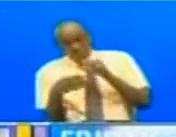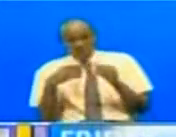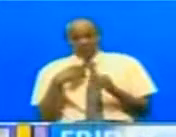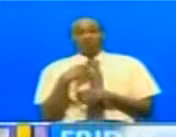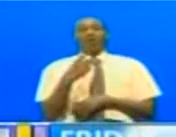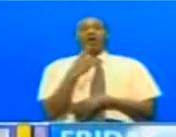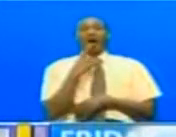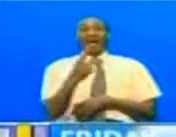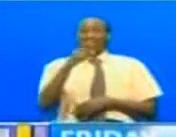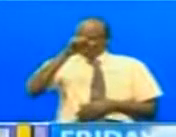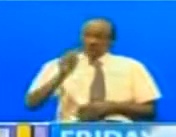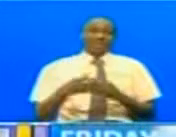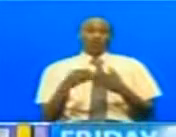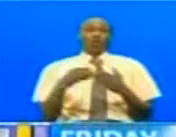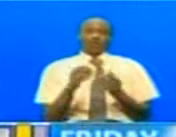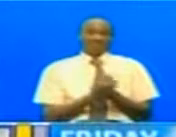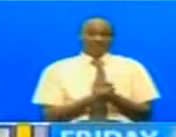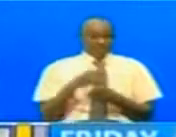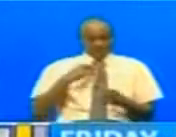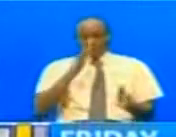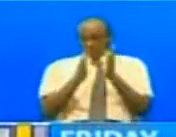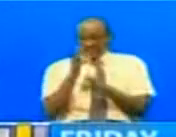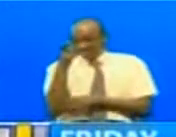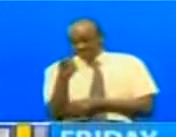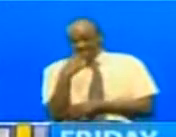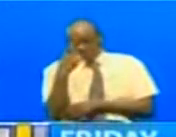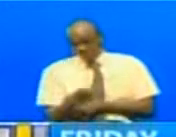to $100,000. Organizers of the event